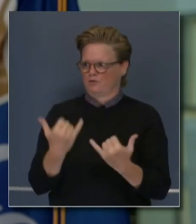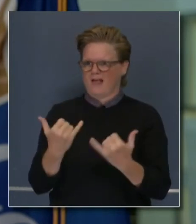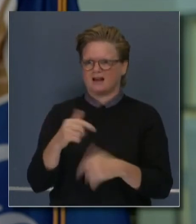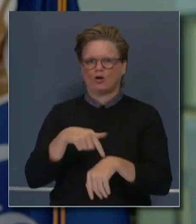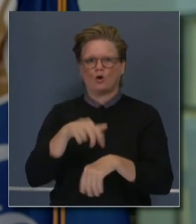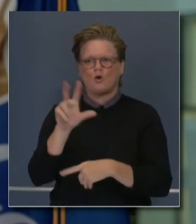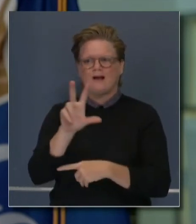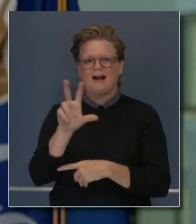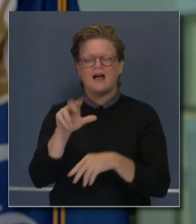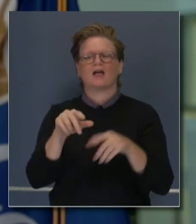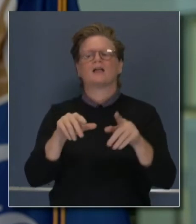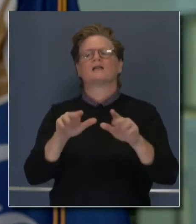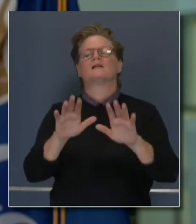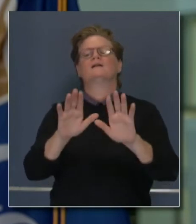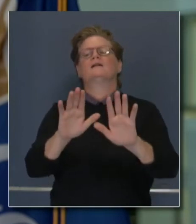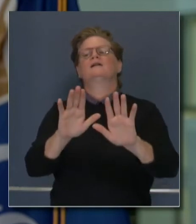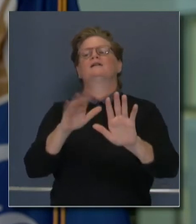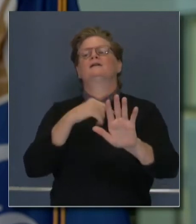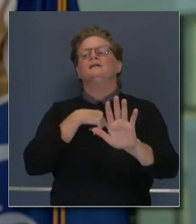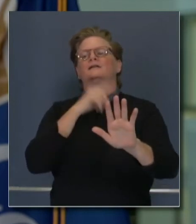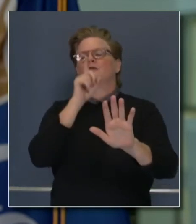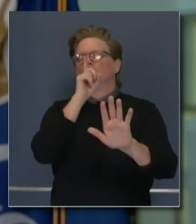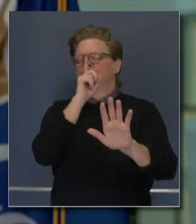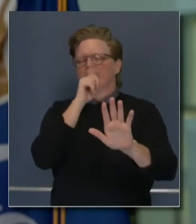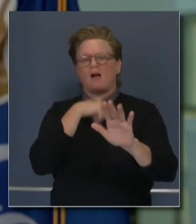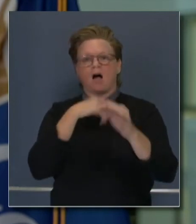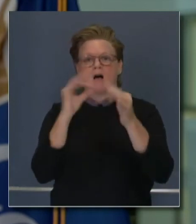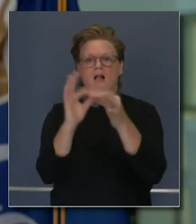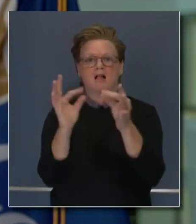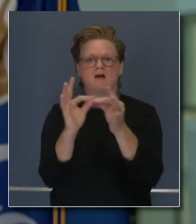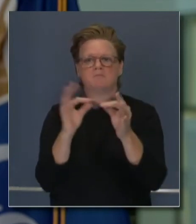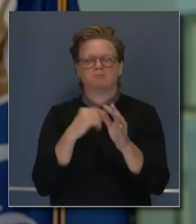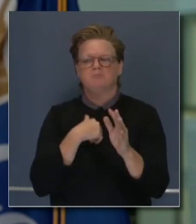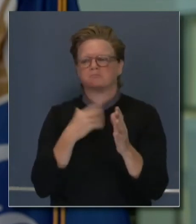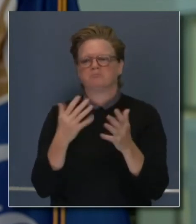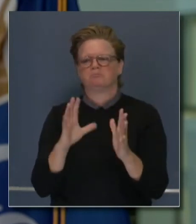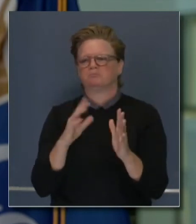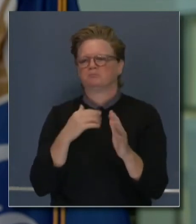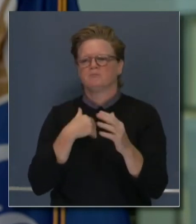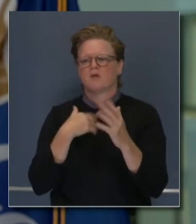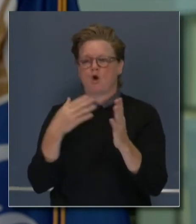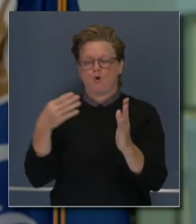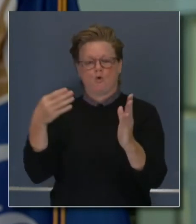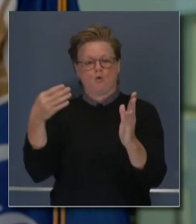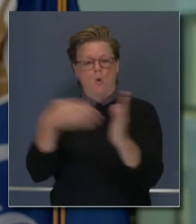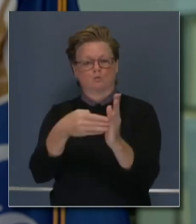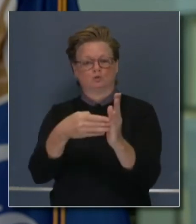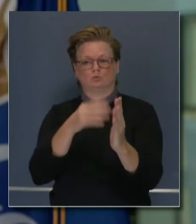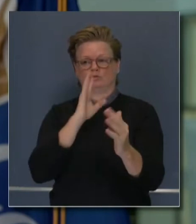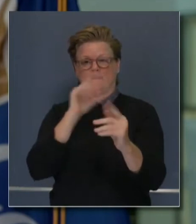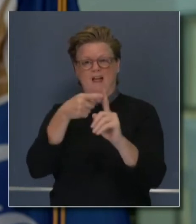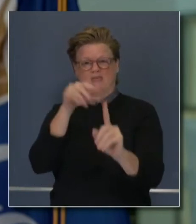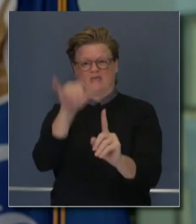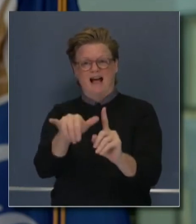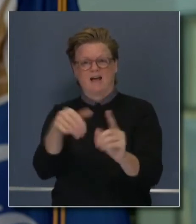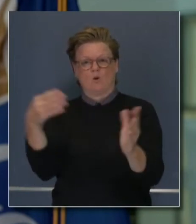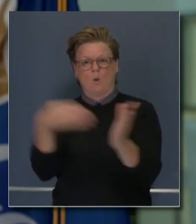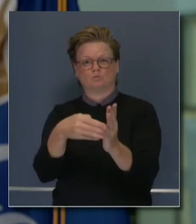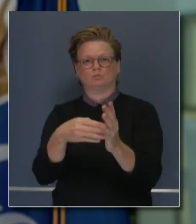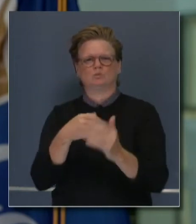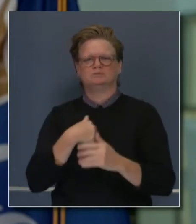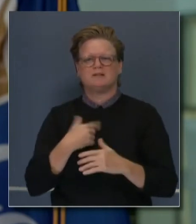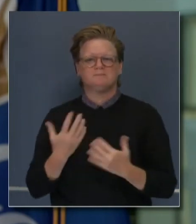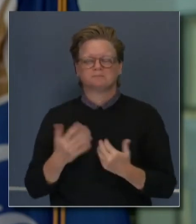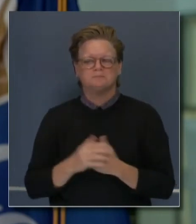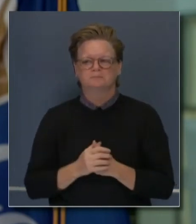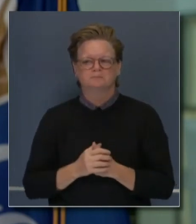merits or demerits or details of any ongoing litigation or the specifics about when or how or